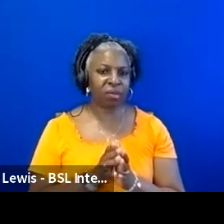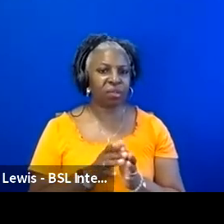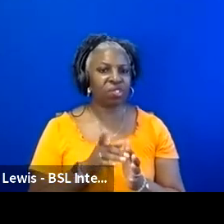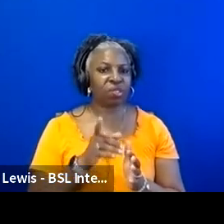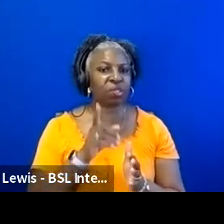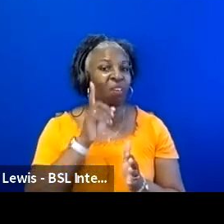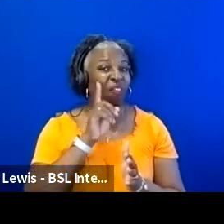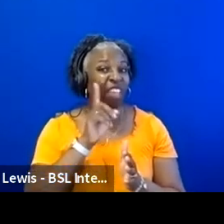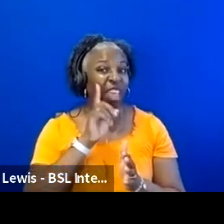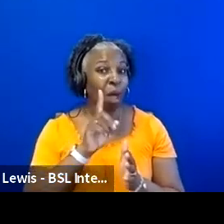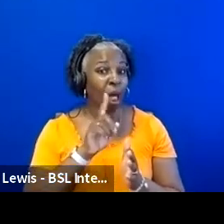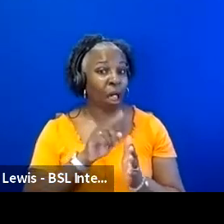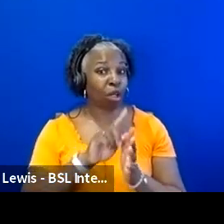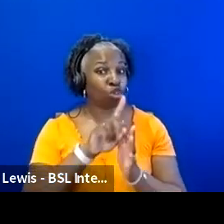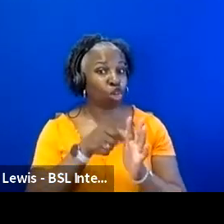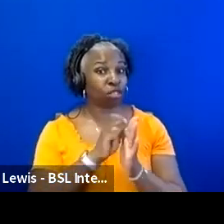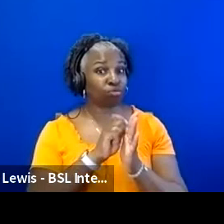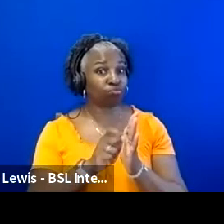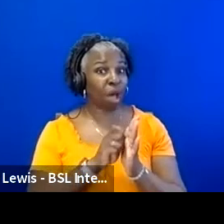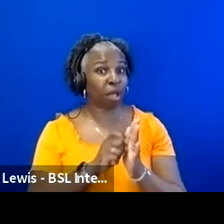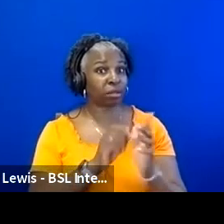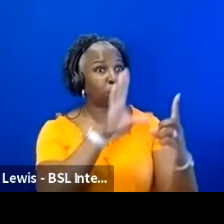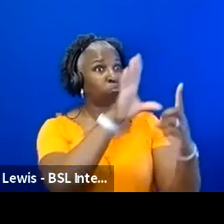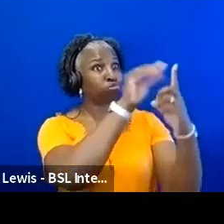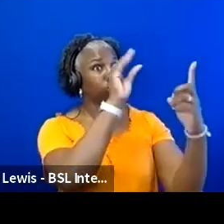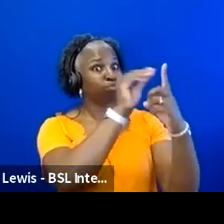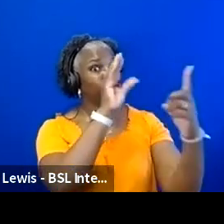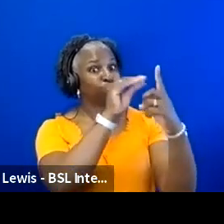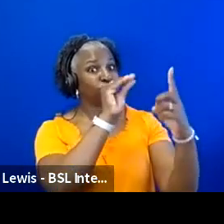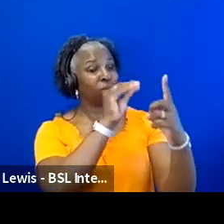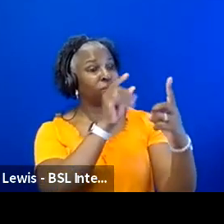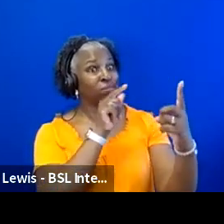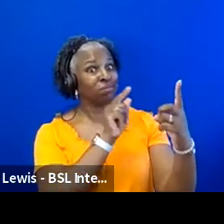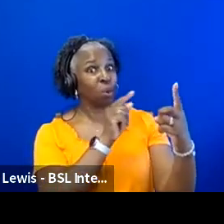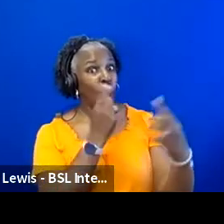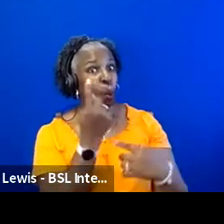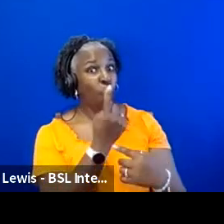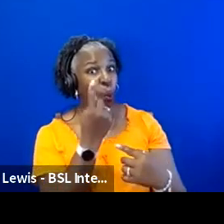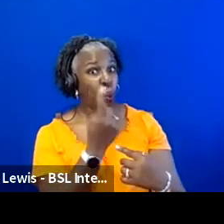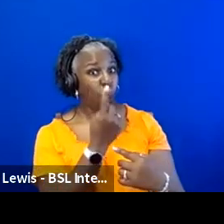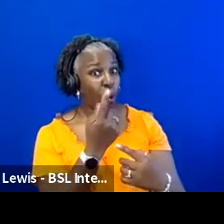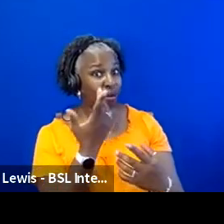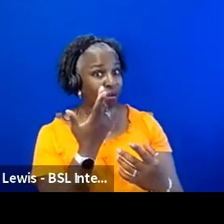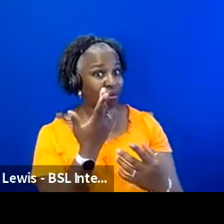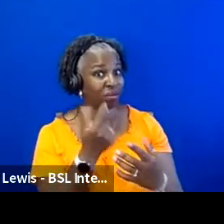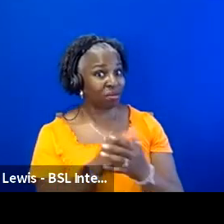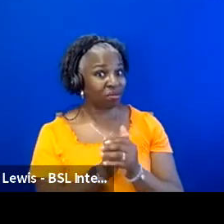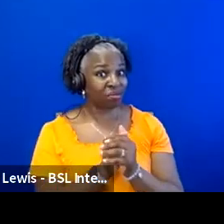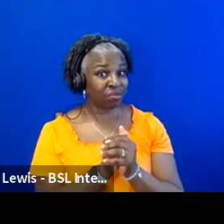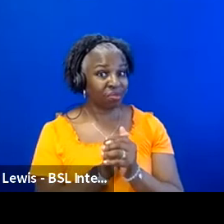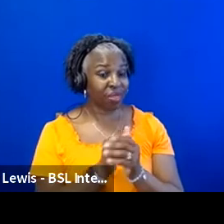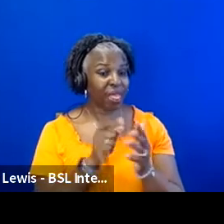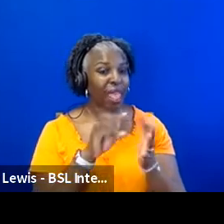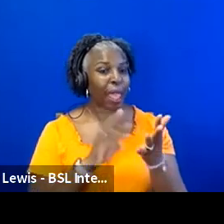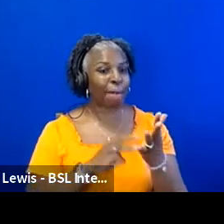look up to? Are there any female journalists that you would advise our listeners to follow or to read up on? Iman, let's